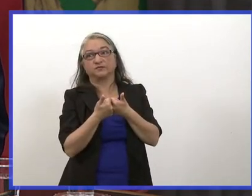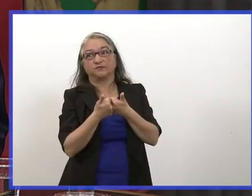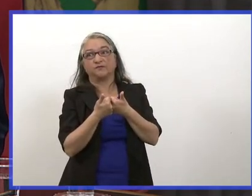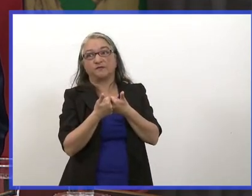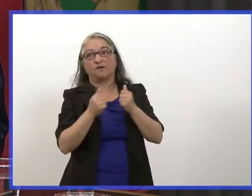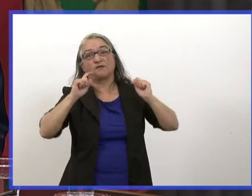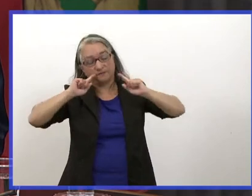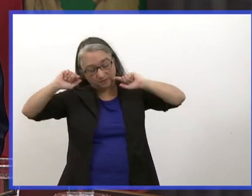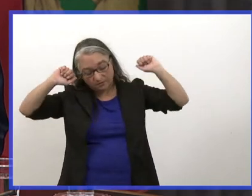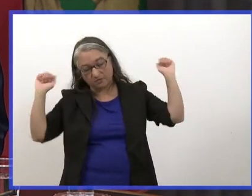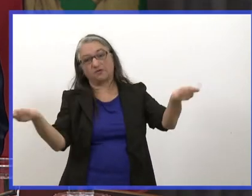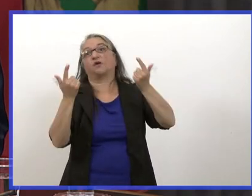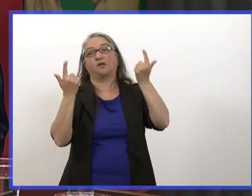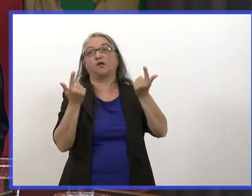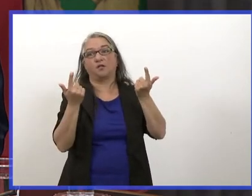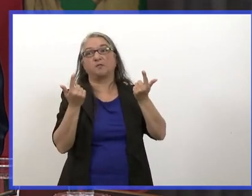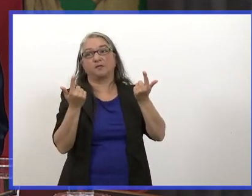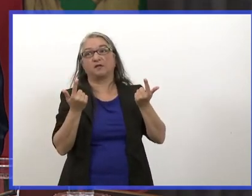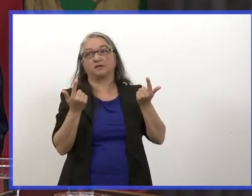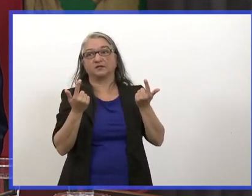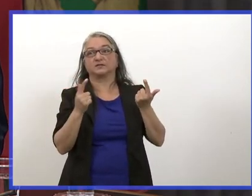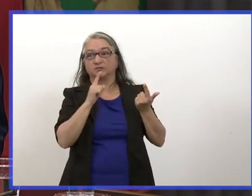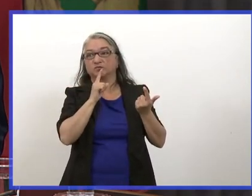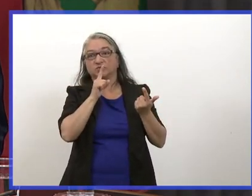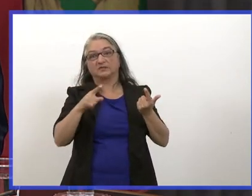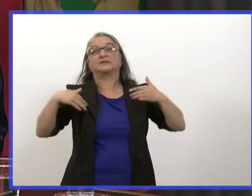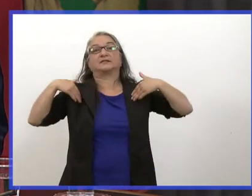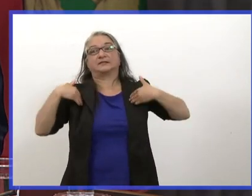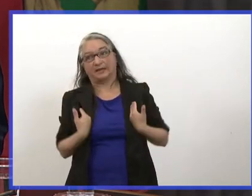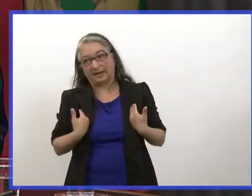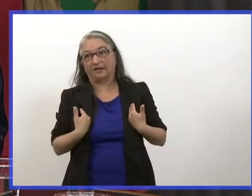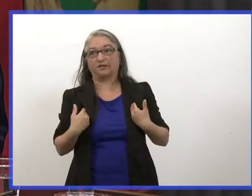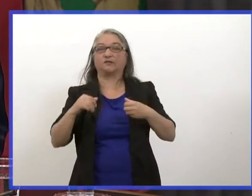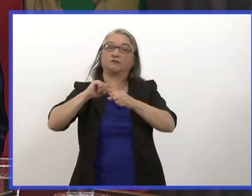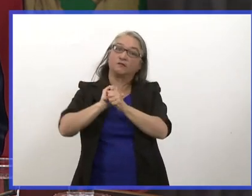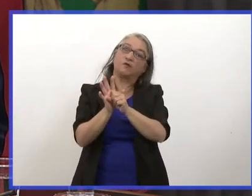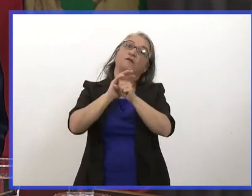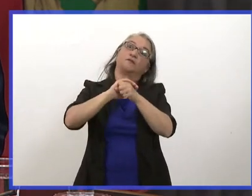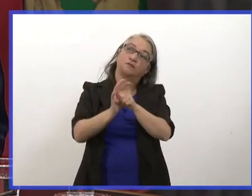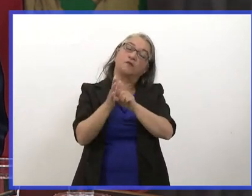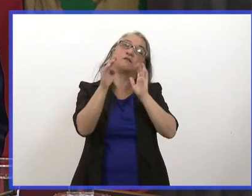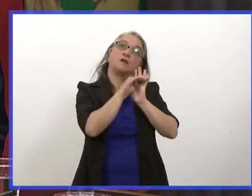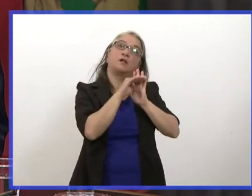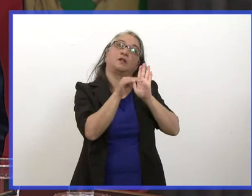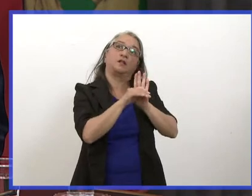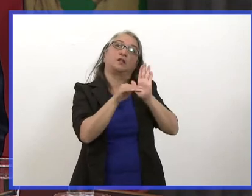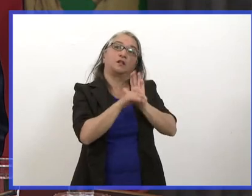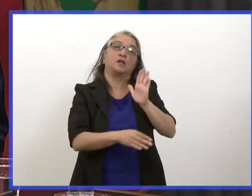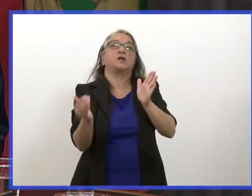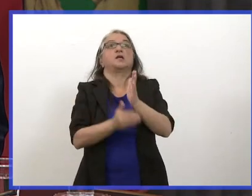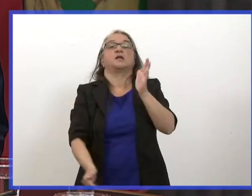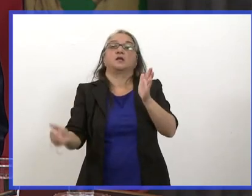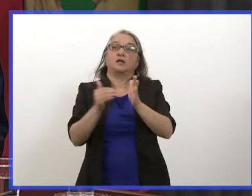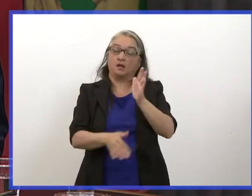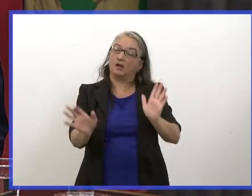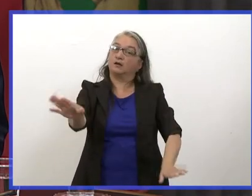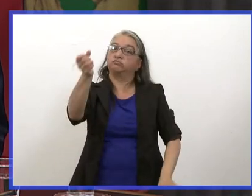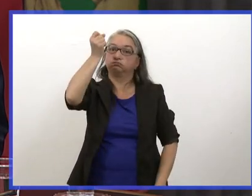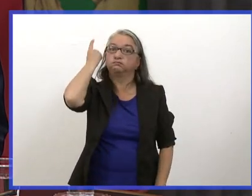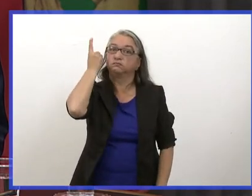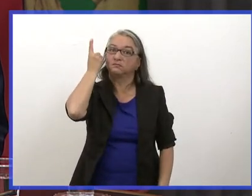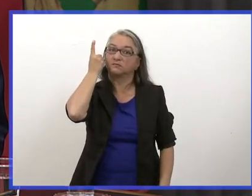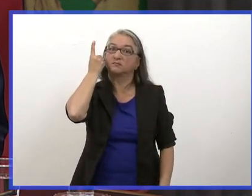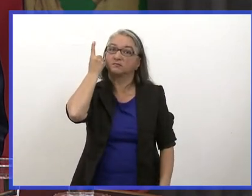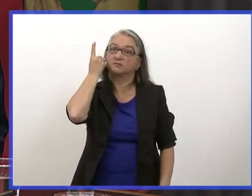fatigue, and it's real. There's fear of the unknown as well, as we've seen an escalation in the number of cases